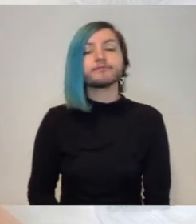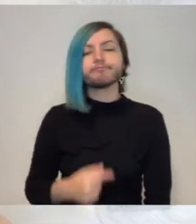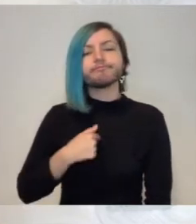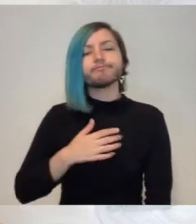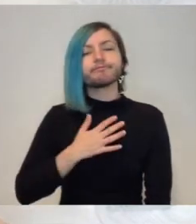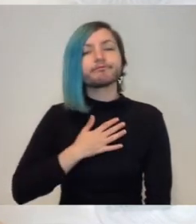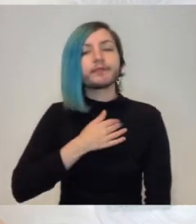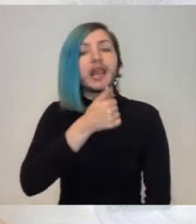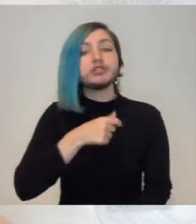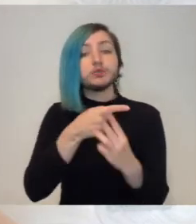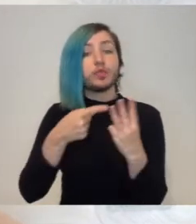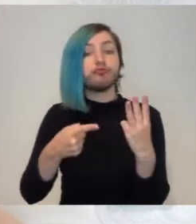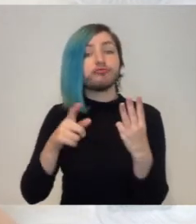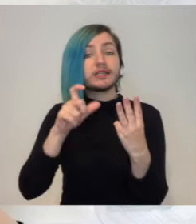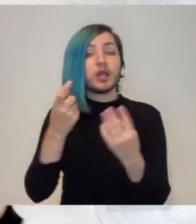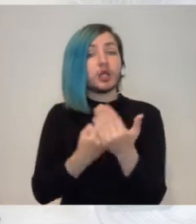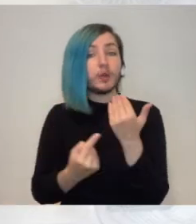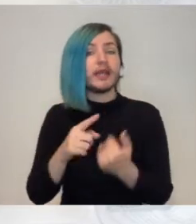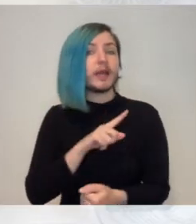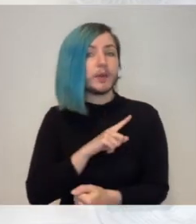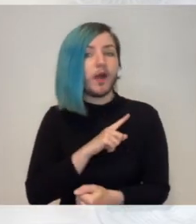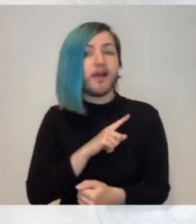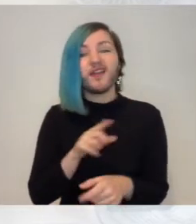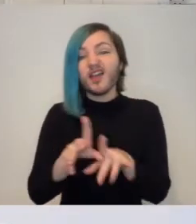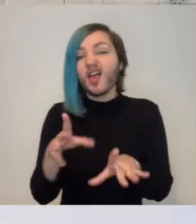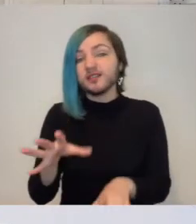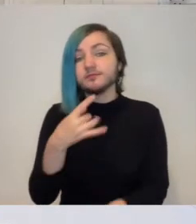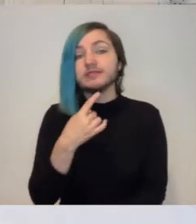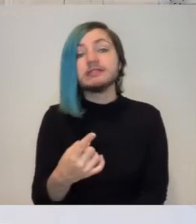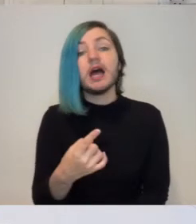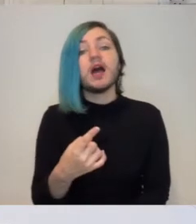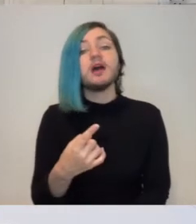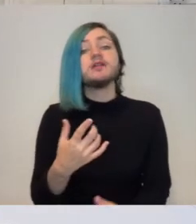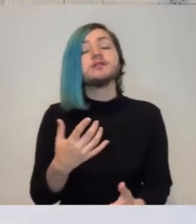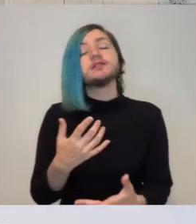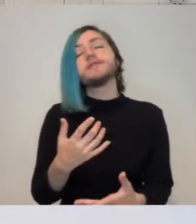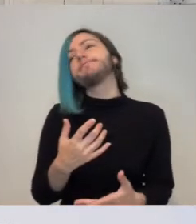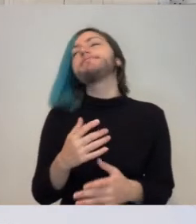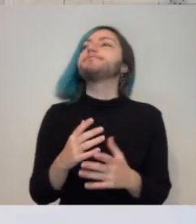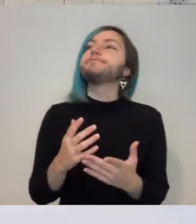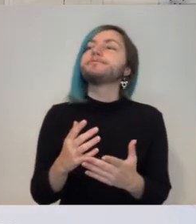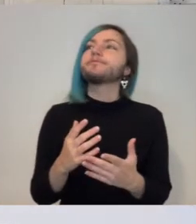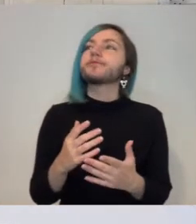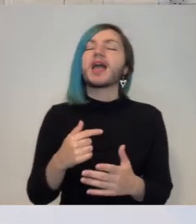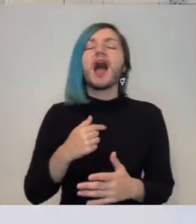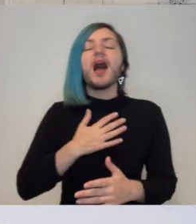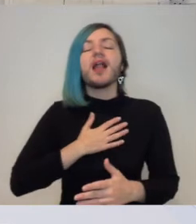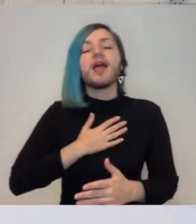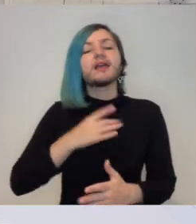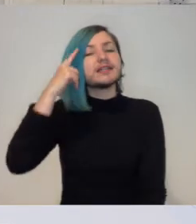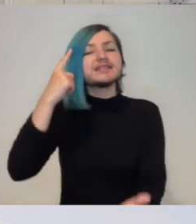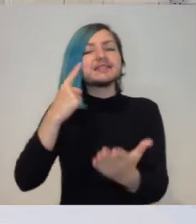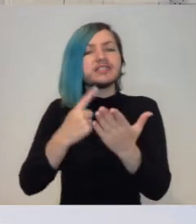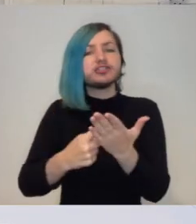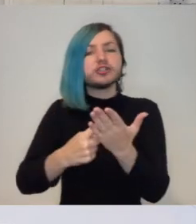The reason I like to use just 3 colours is because, as I said, I like to not make arbitrary